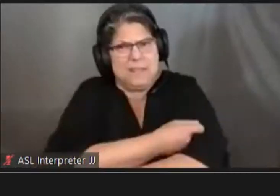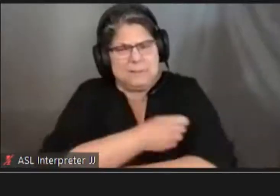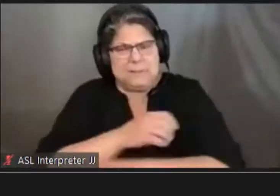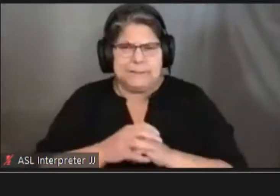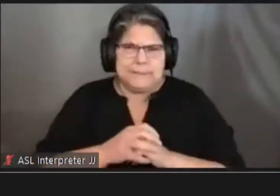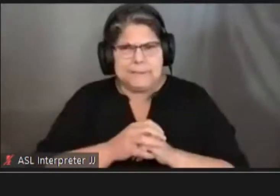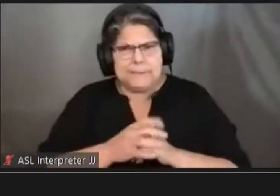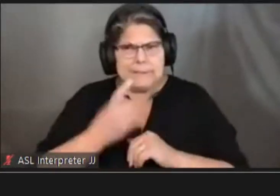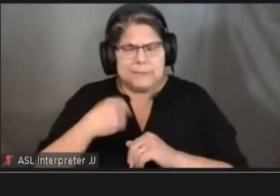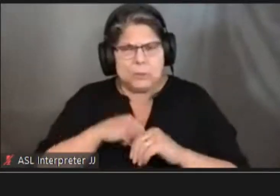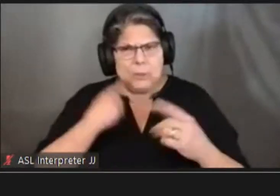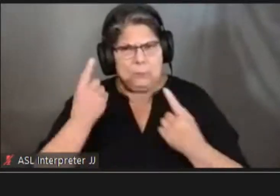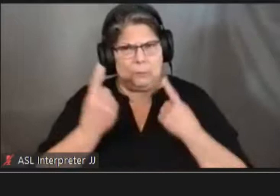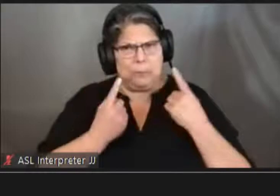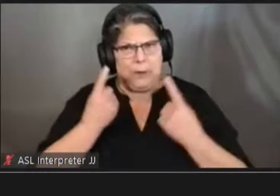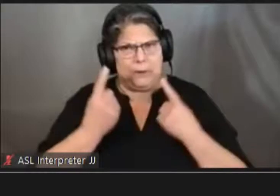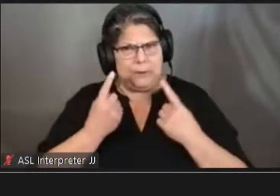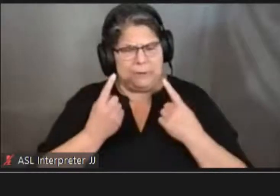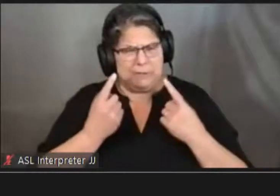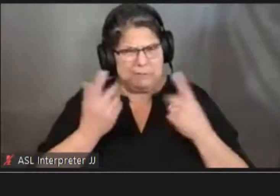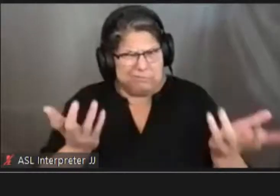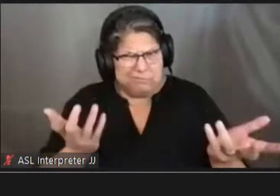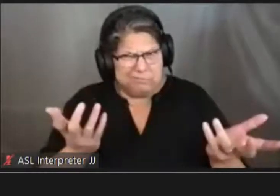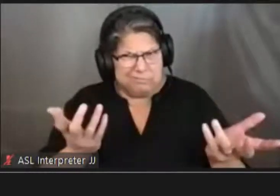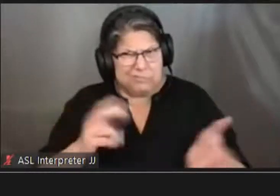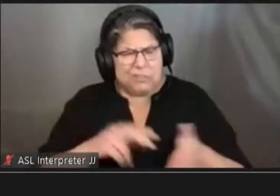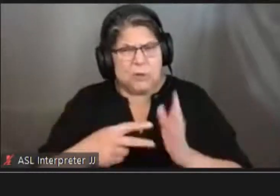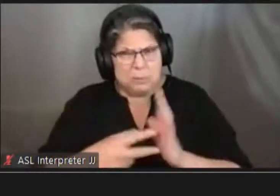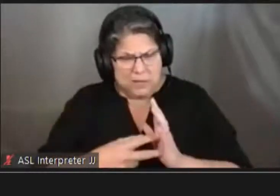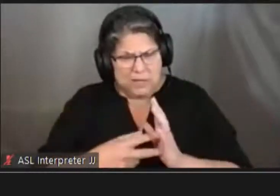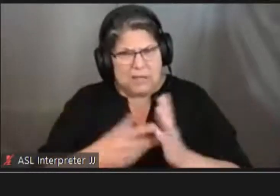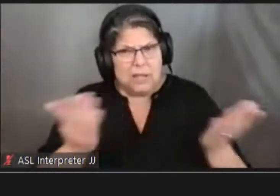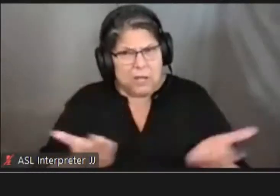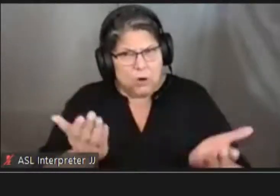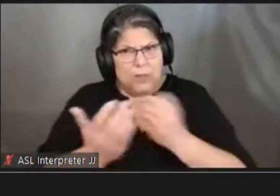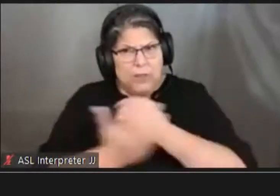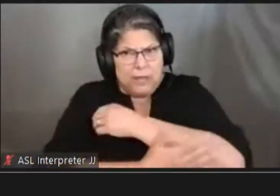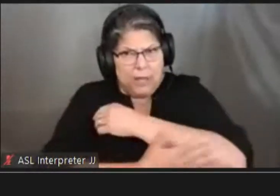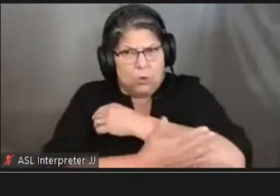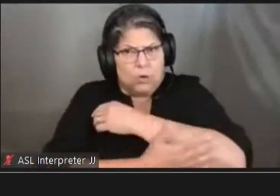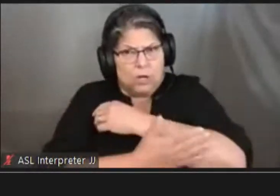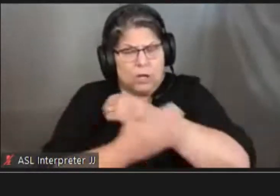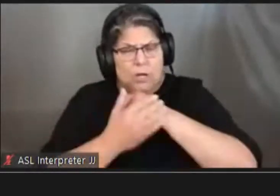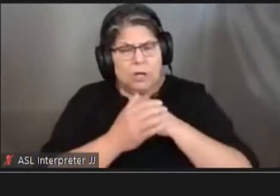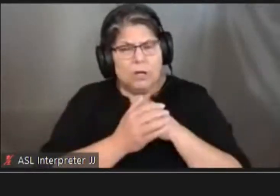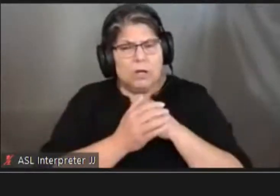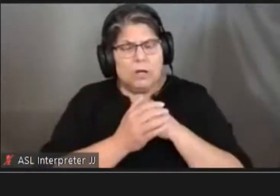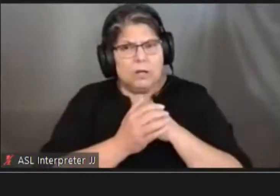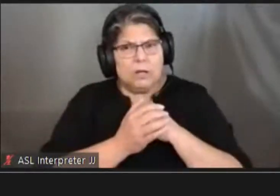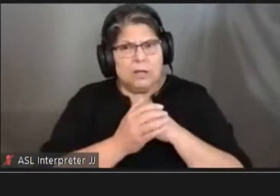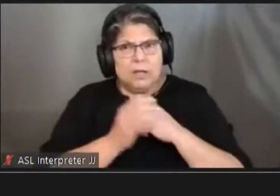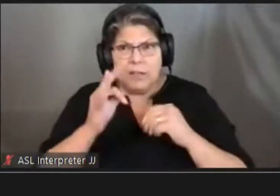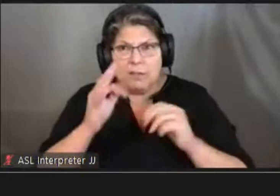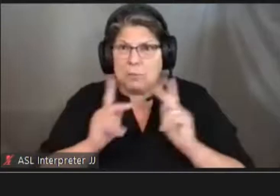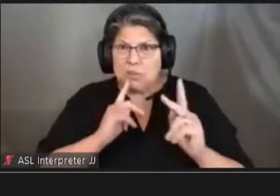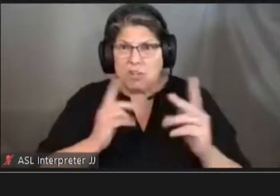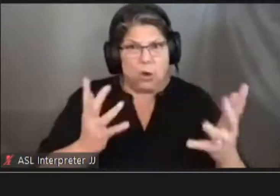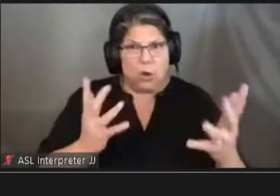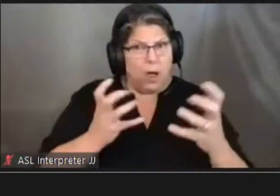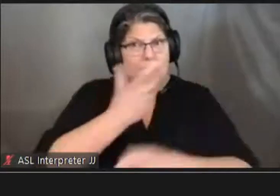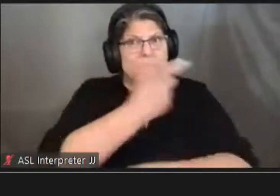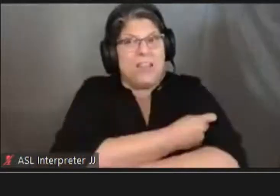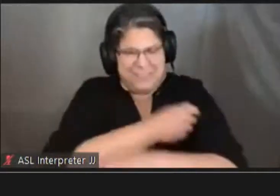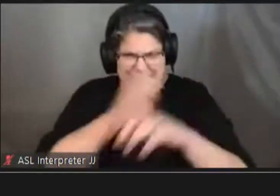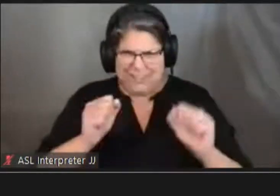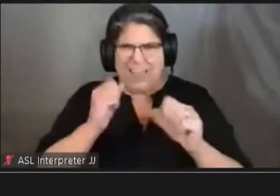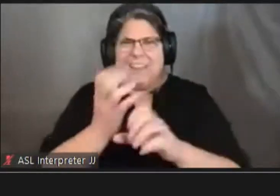us wonder if we're going to get to a point in the county where the people who really want the vaccine are going to have it, and then we're going to